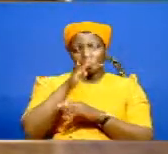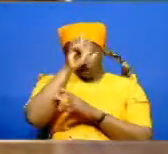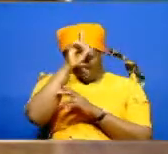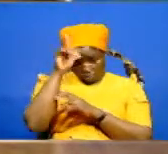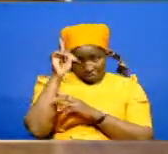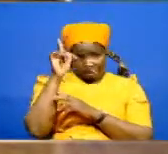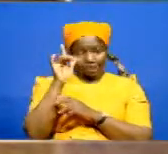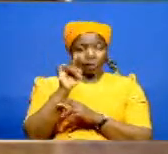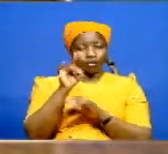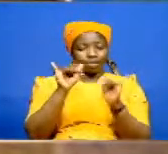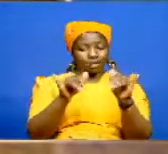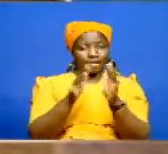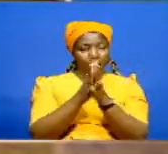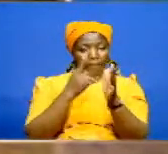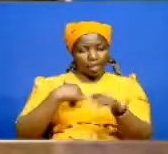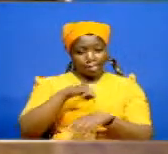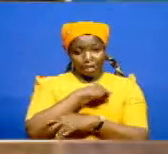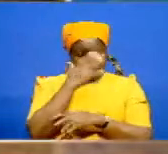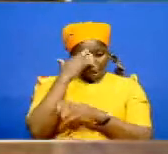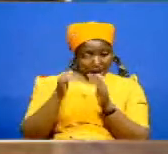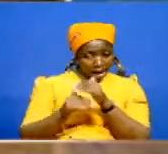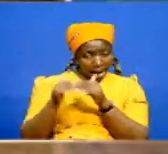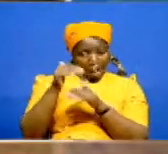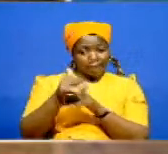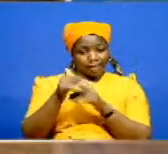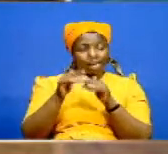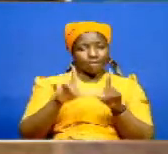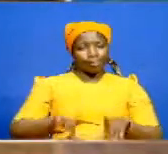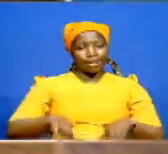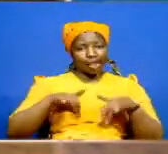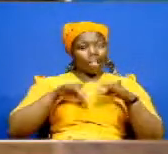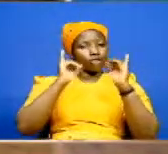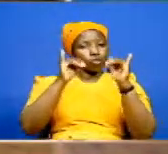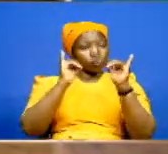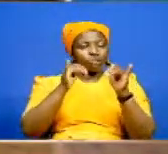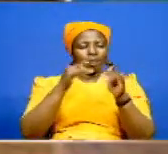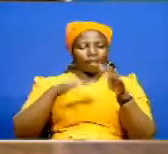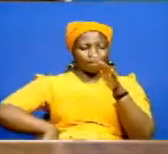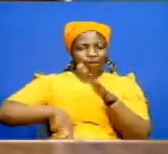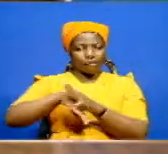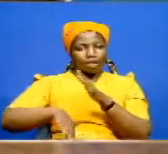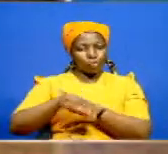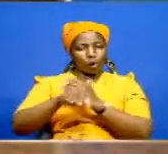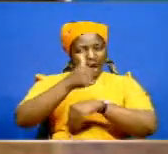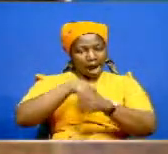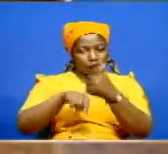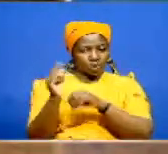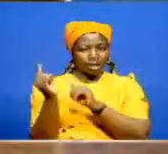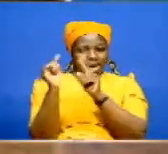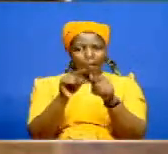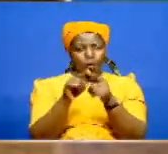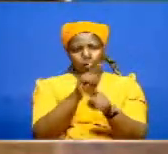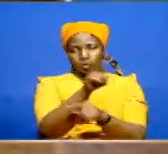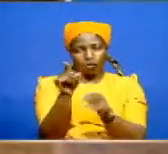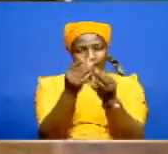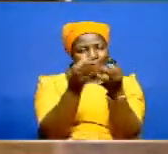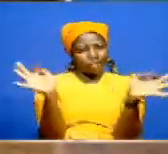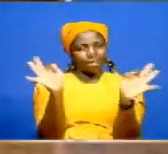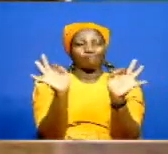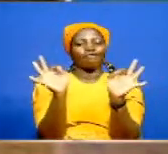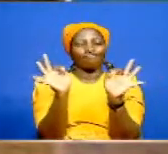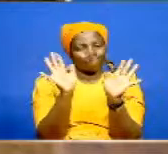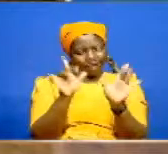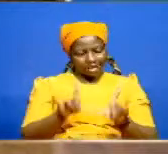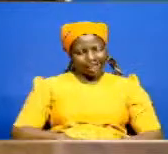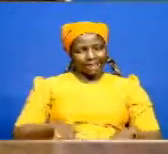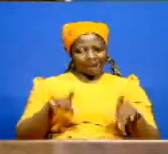Do stay with us because after the live broadcast, some football will be coming to you free and